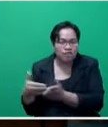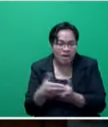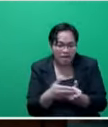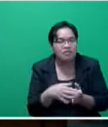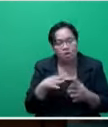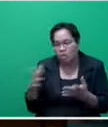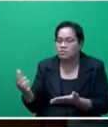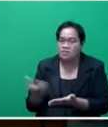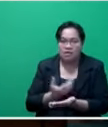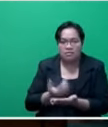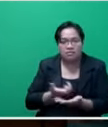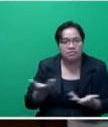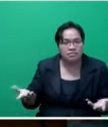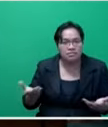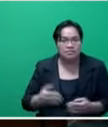eliminated.